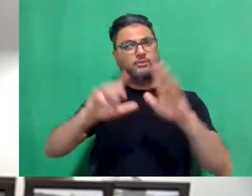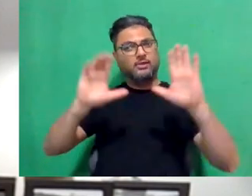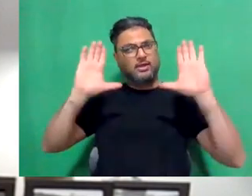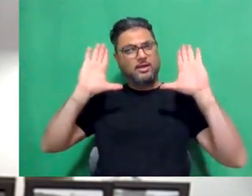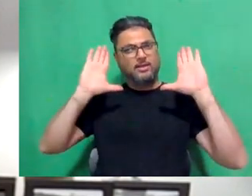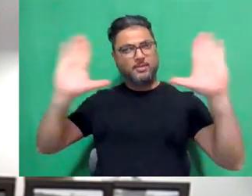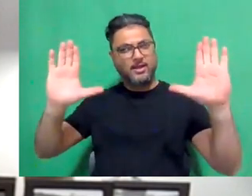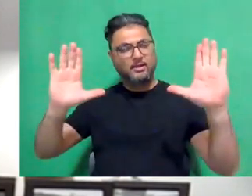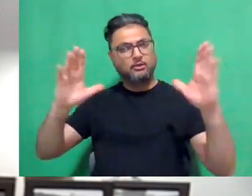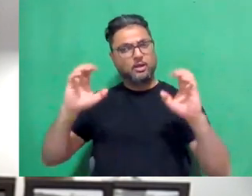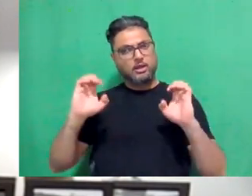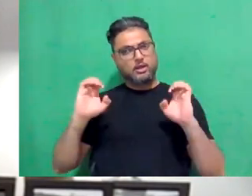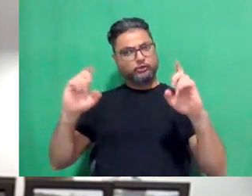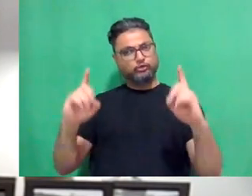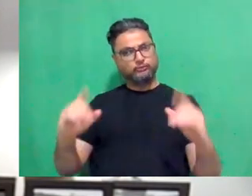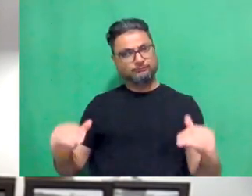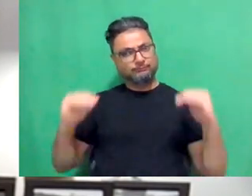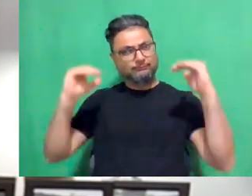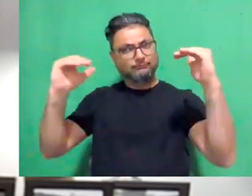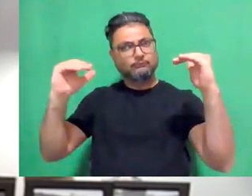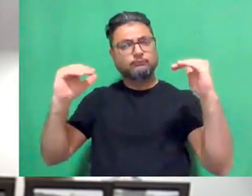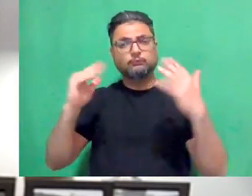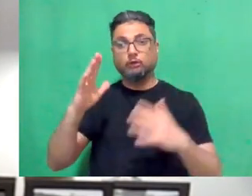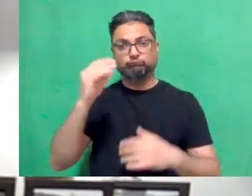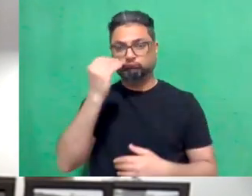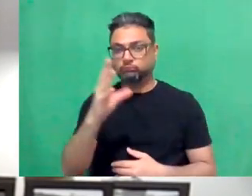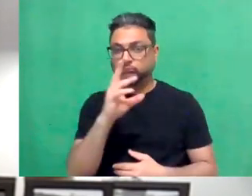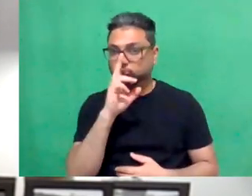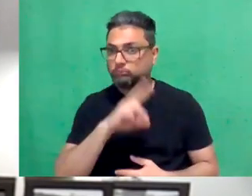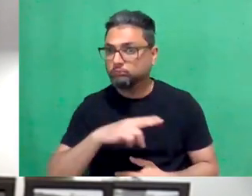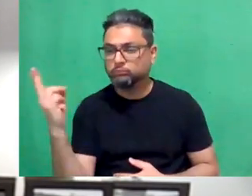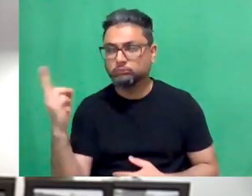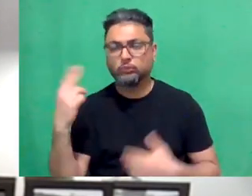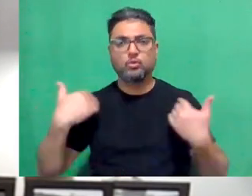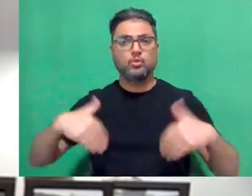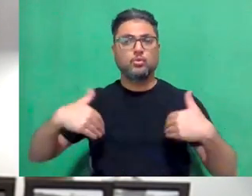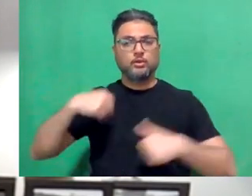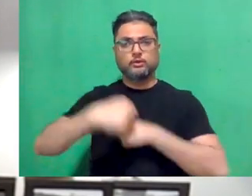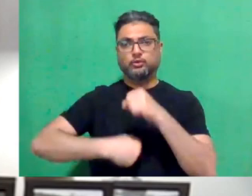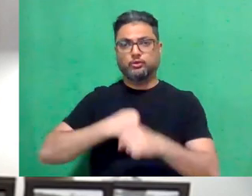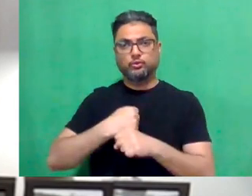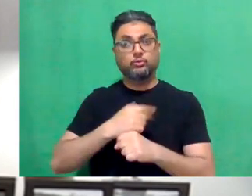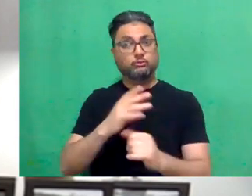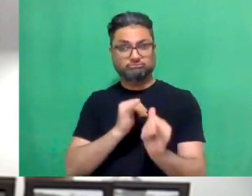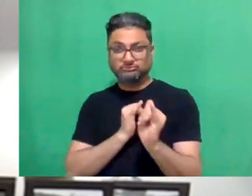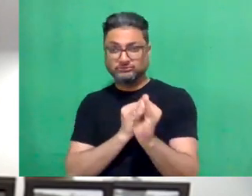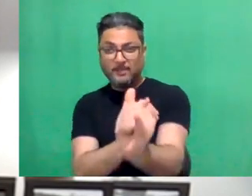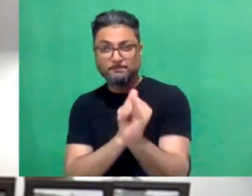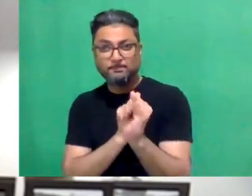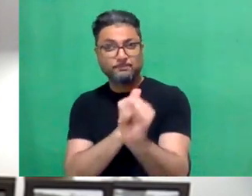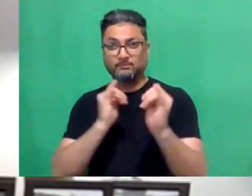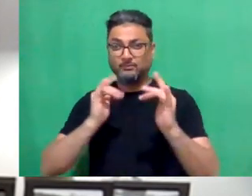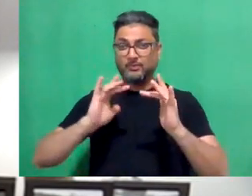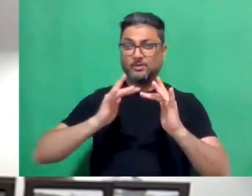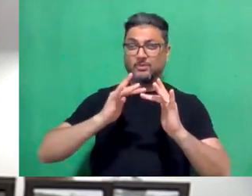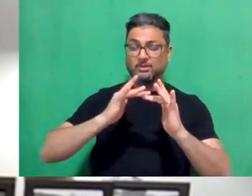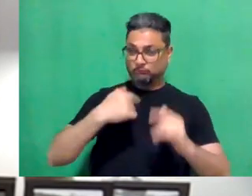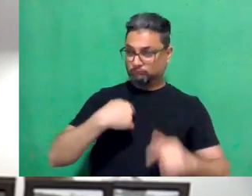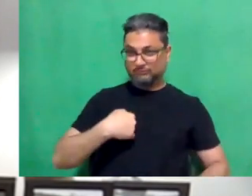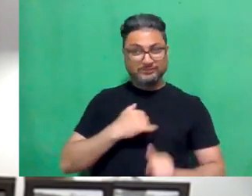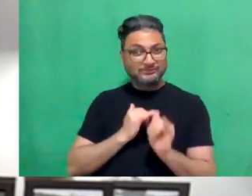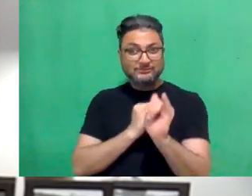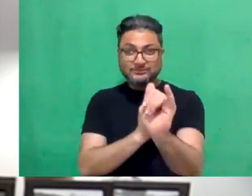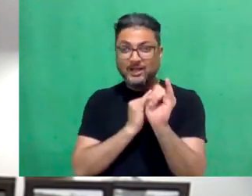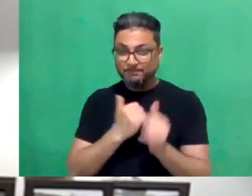GBC in this most unusual time in history. Like you, I'm also an online learner. And as I am